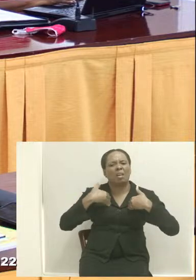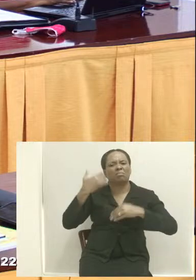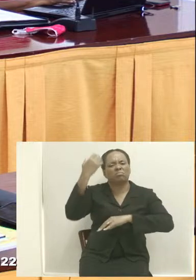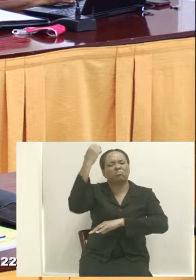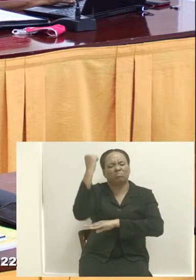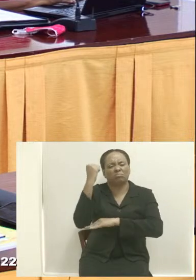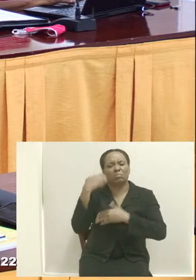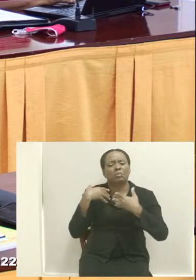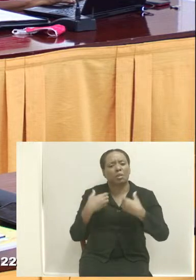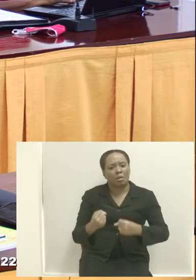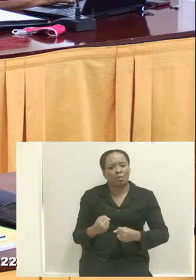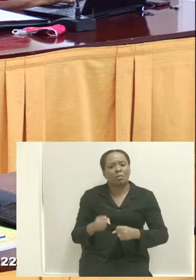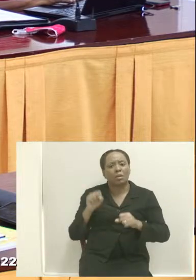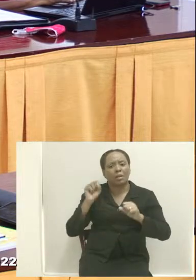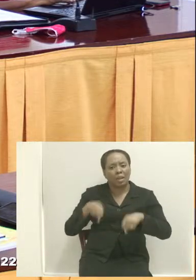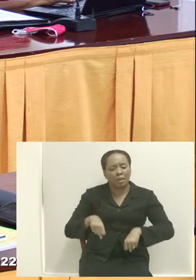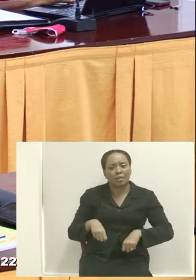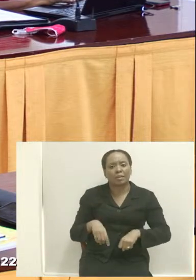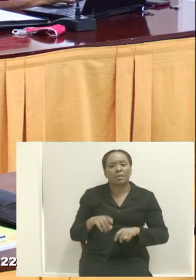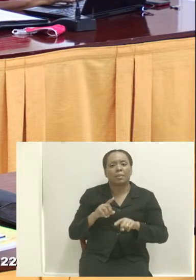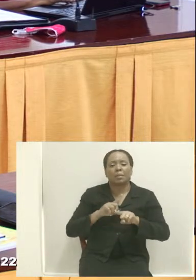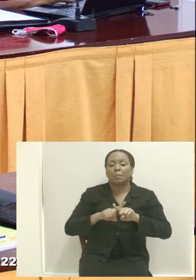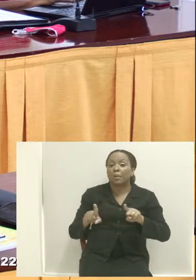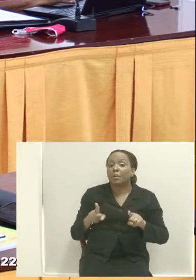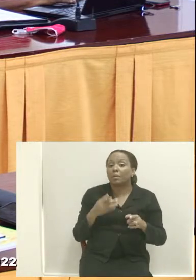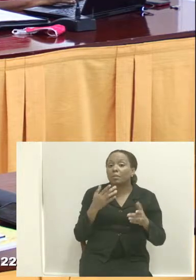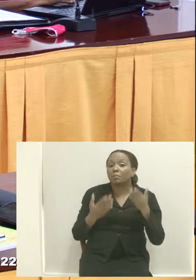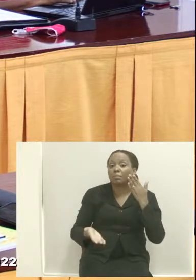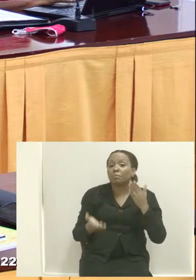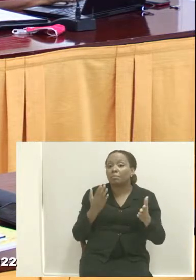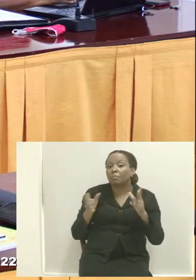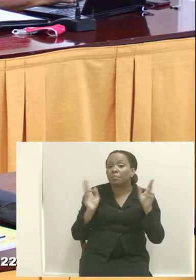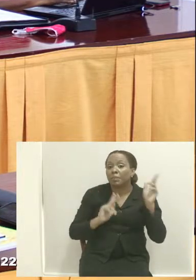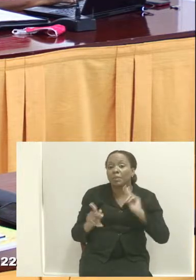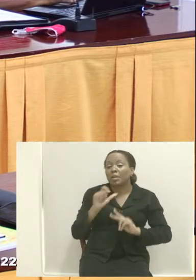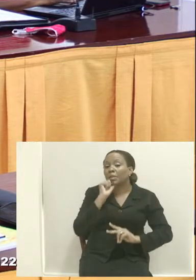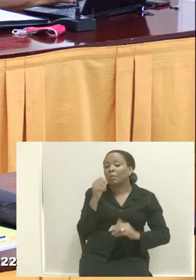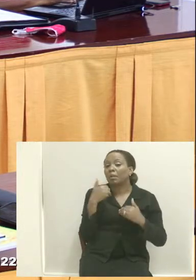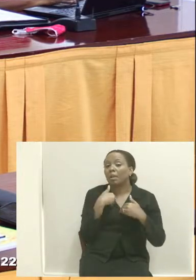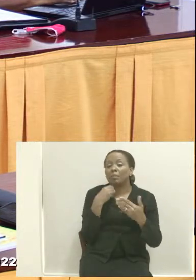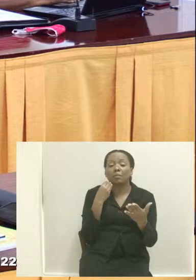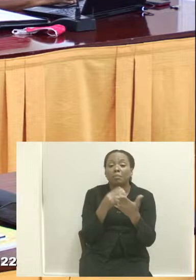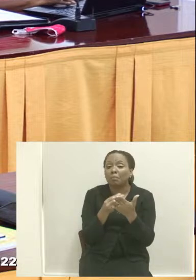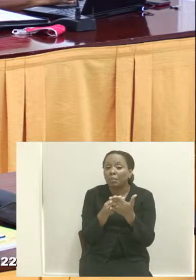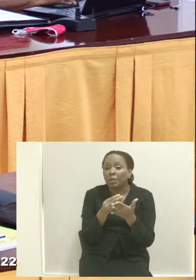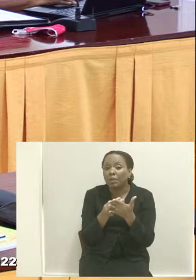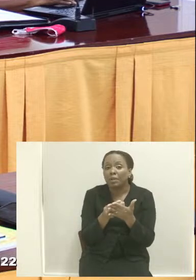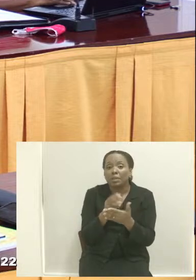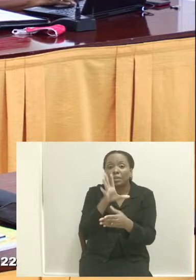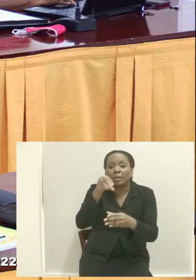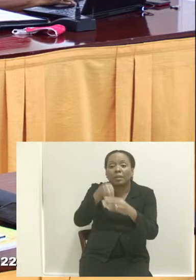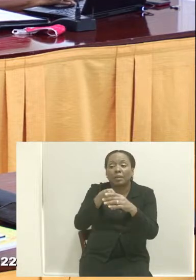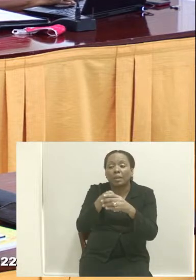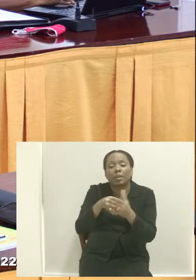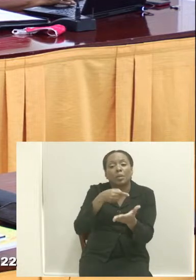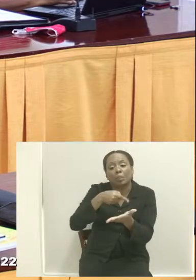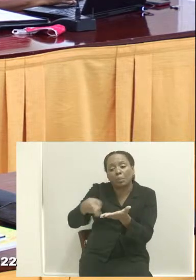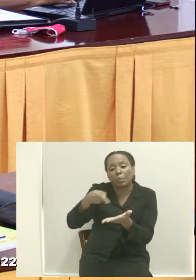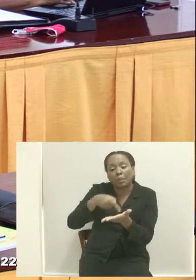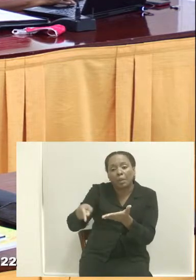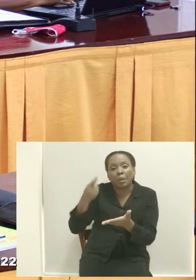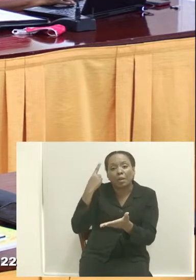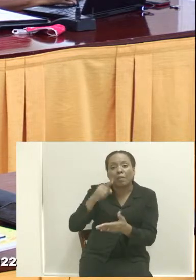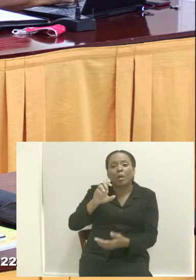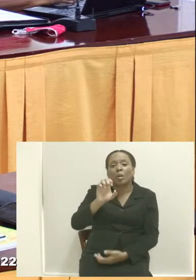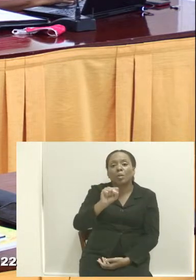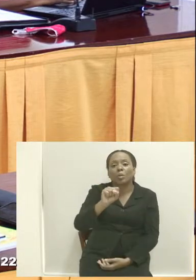financial wherewithal to make the investment in the photovoltaic panel. But if that panel can be made available, ma'am,